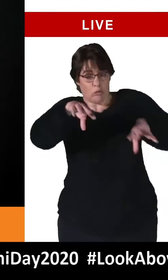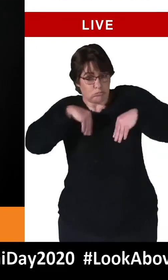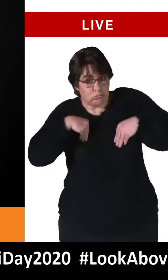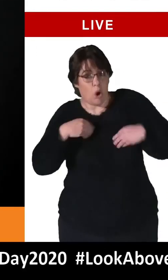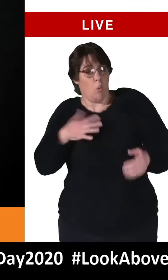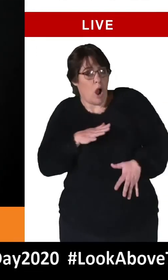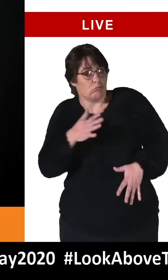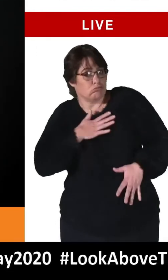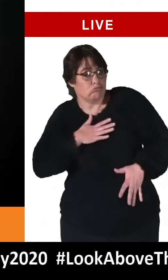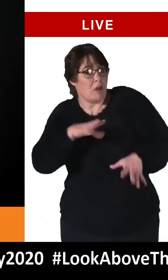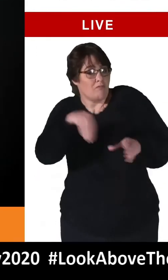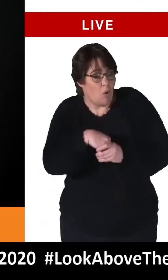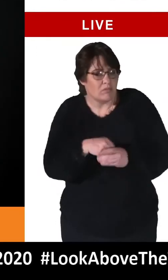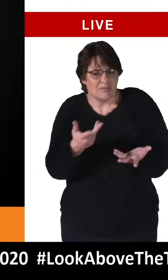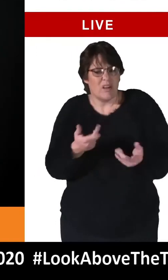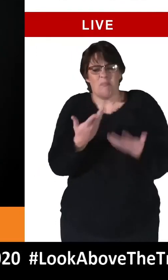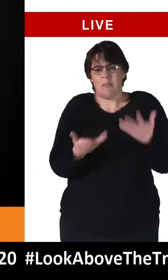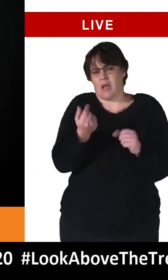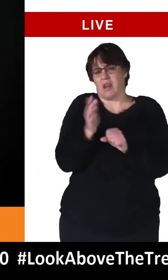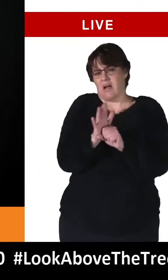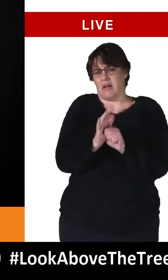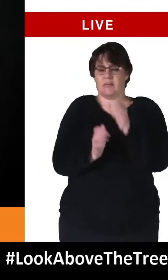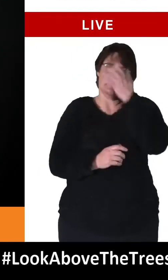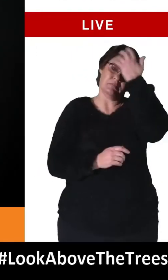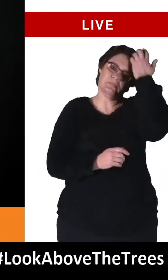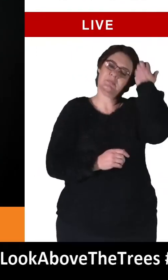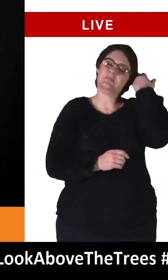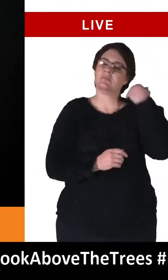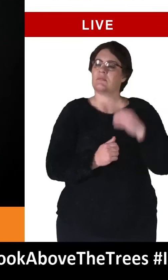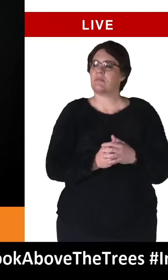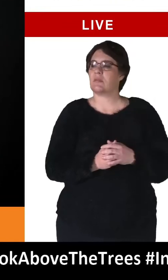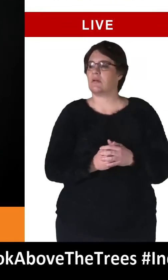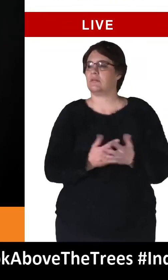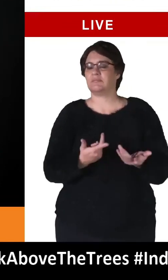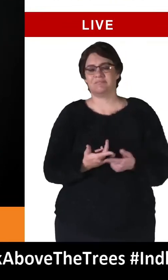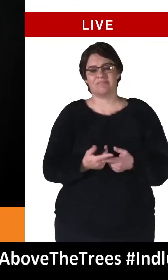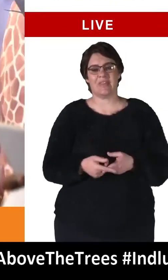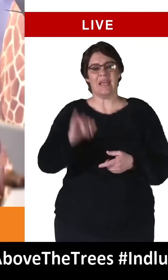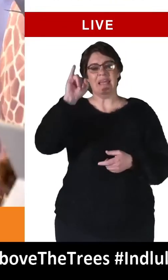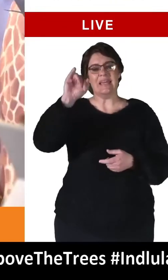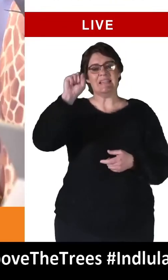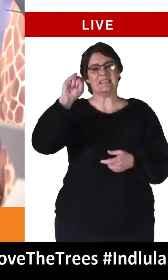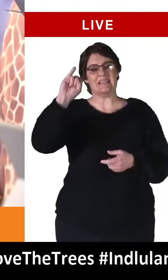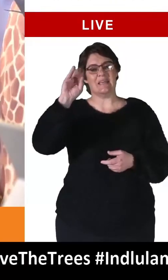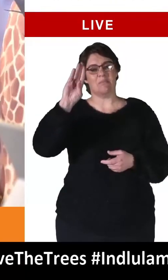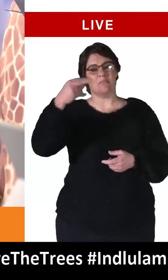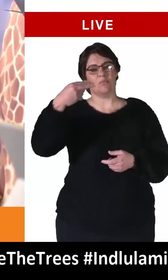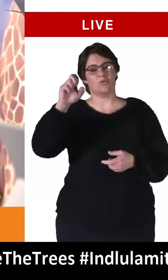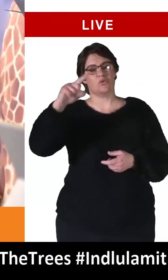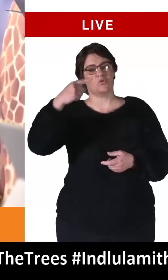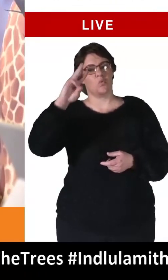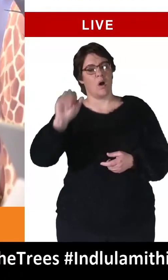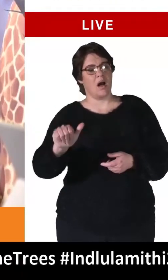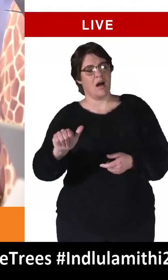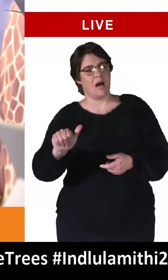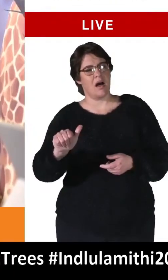side? Maybe you may have covered some of this, but you may want us to go over that quickly. Yes, the Isibujwa scenario, we have demonstrated